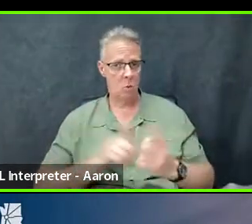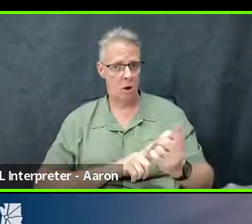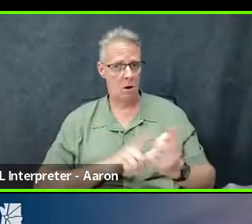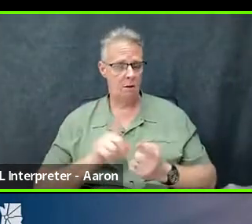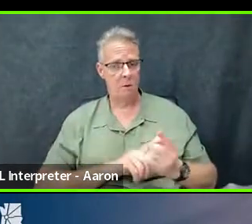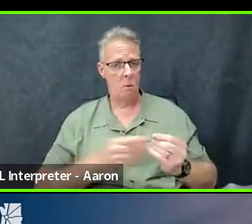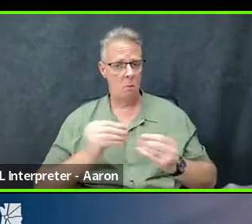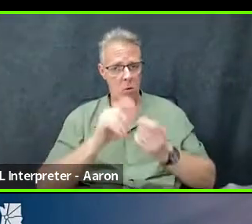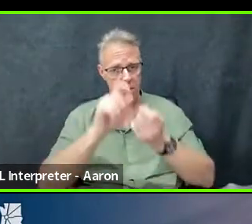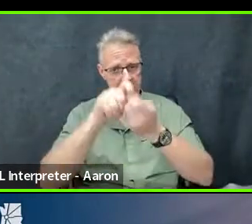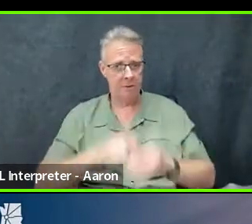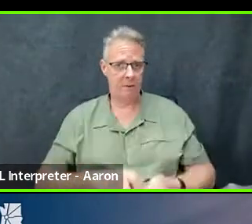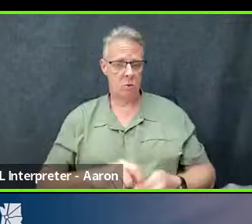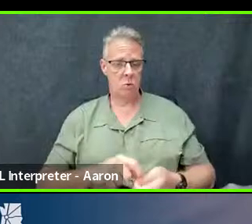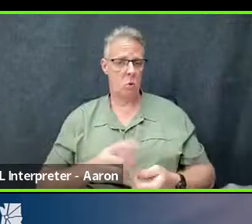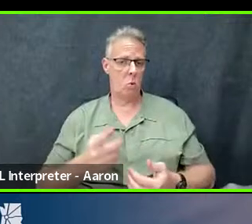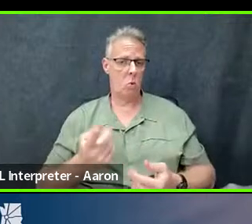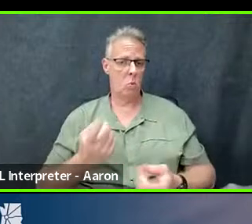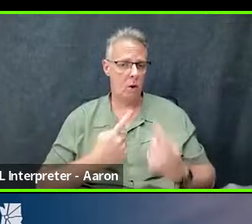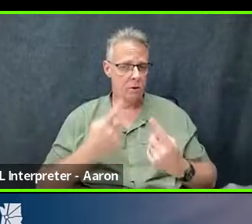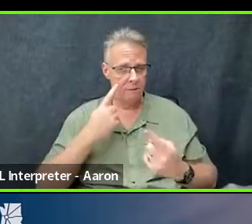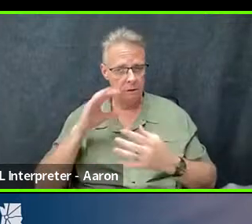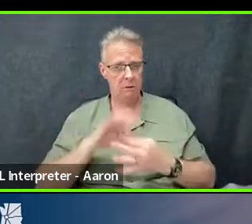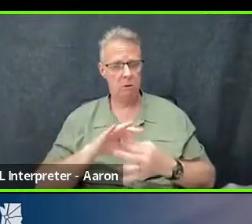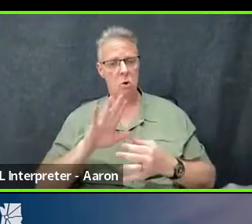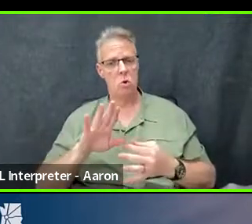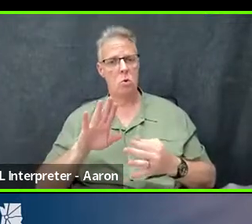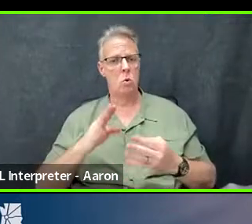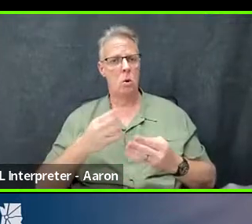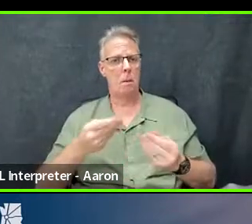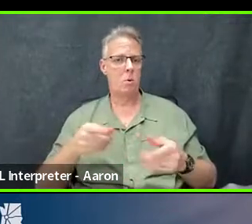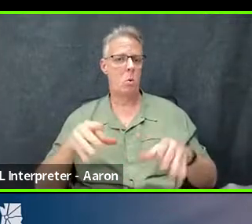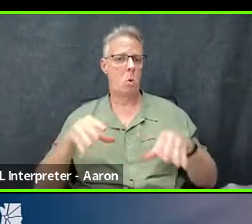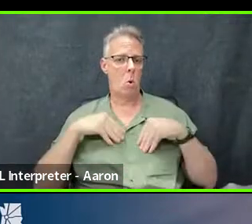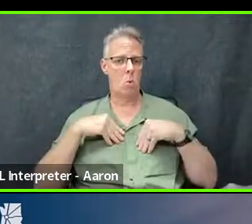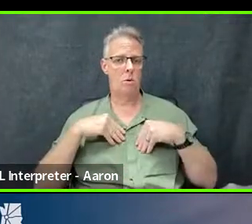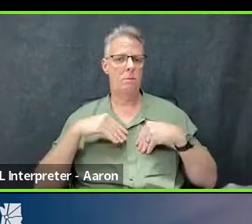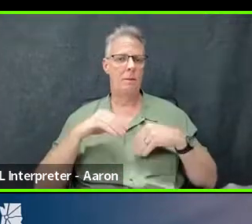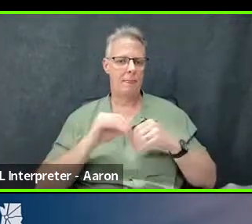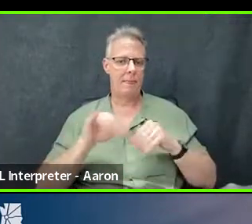you have specific questions about property that you may own.